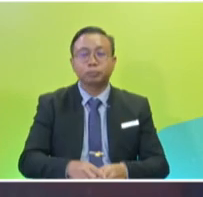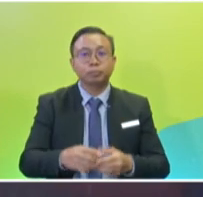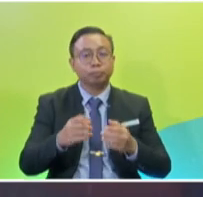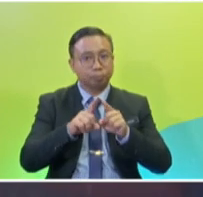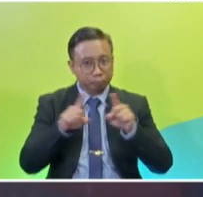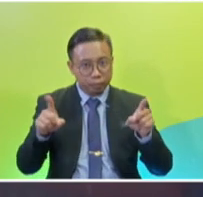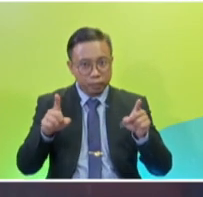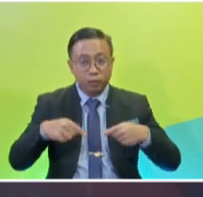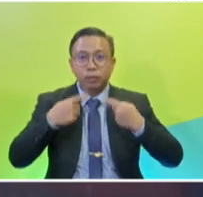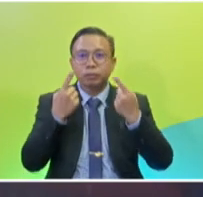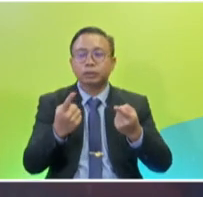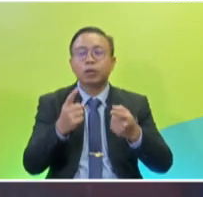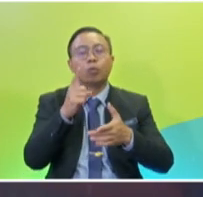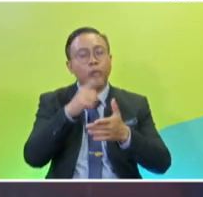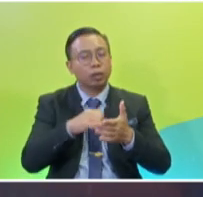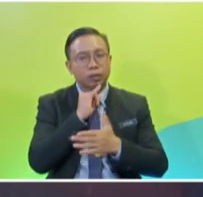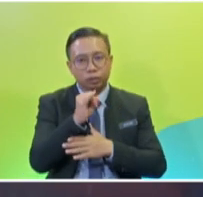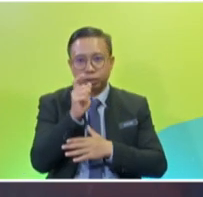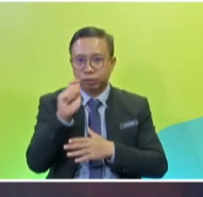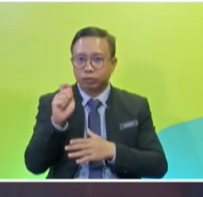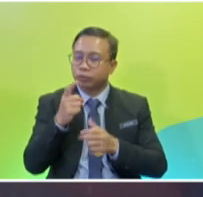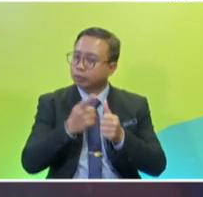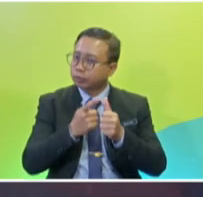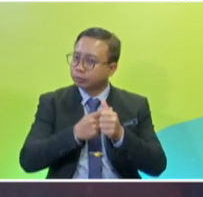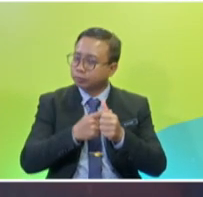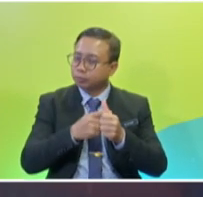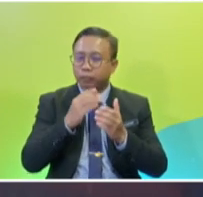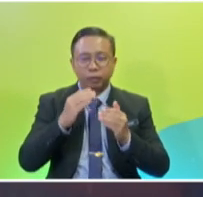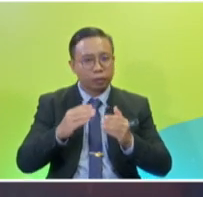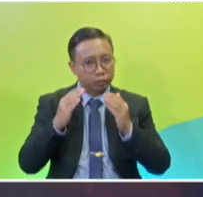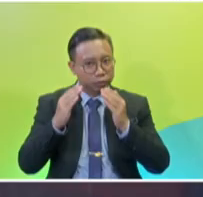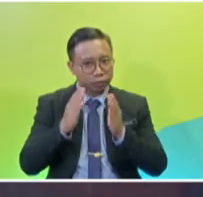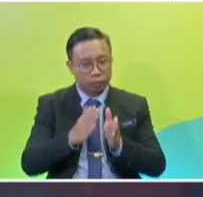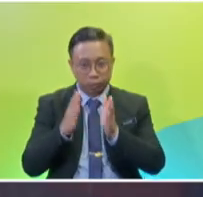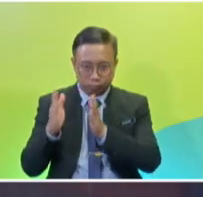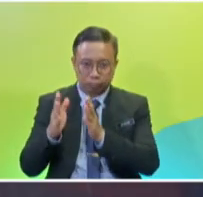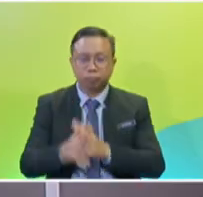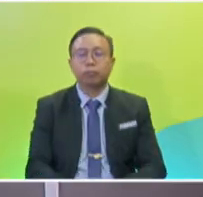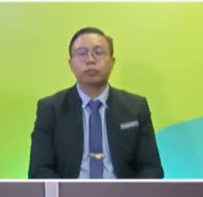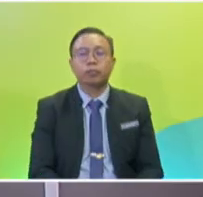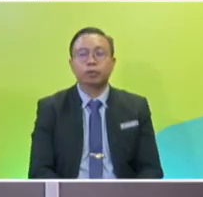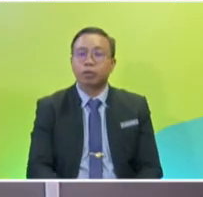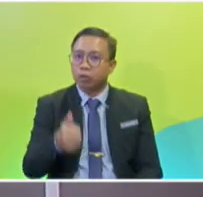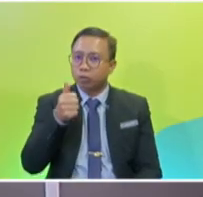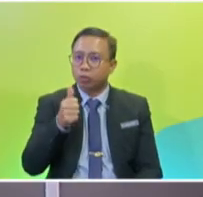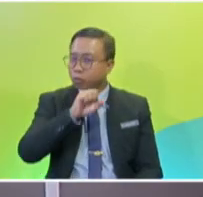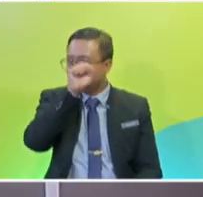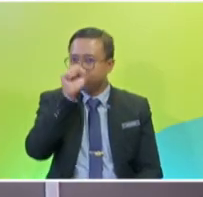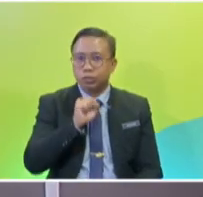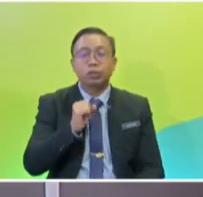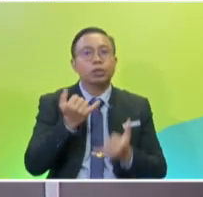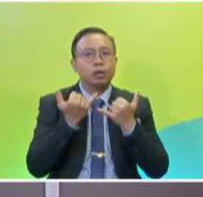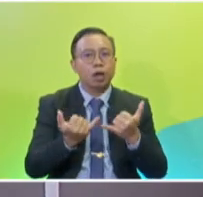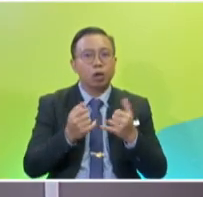go to that, what's the basic, what's the first step that we need to do, Madam? Alright, thank you Shafika, that was a very good question. Mm-hmm. So now,